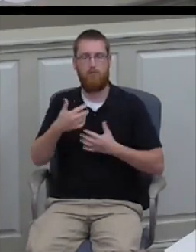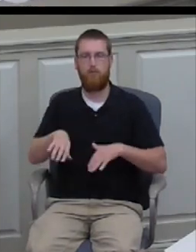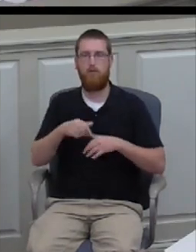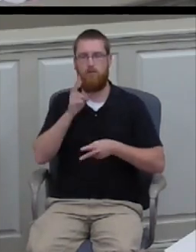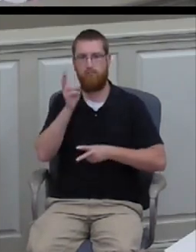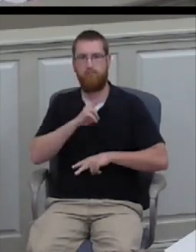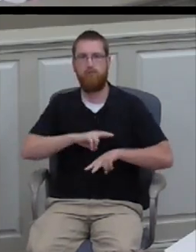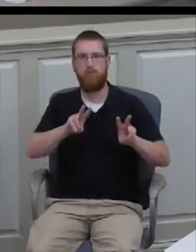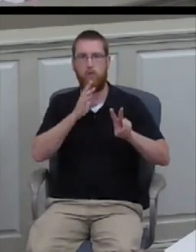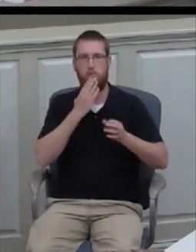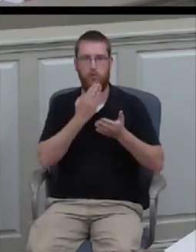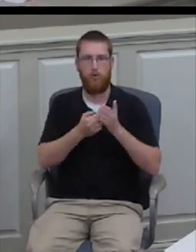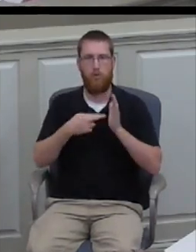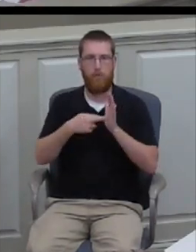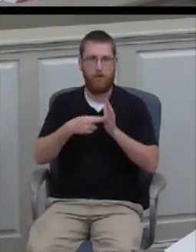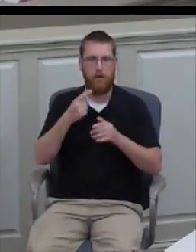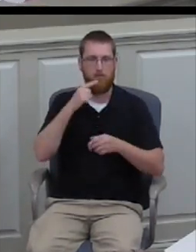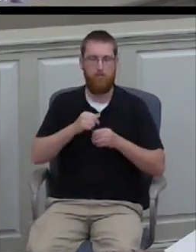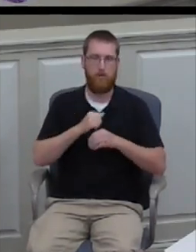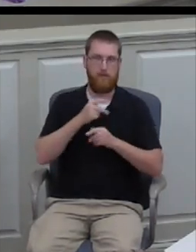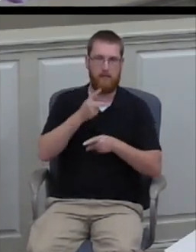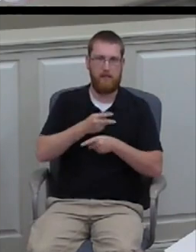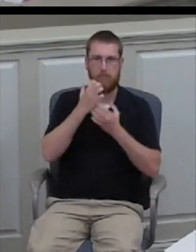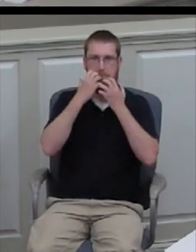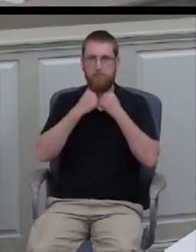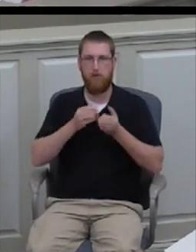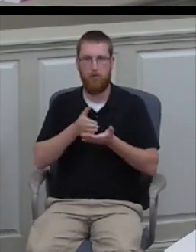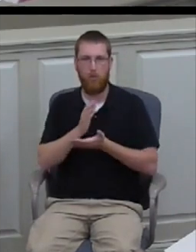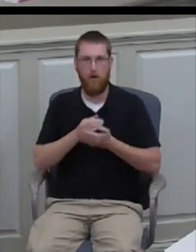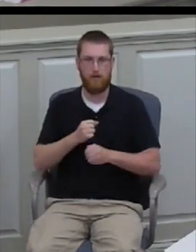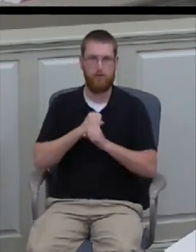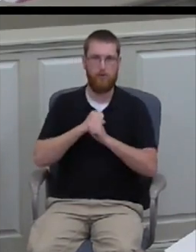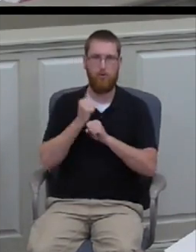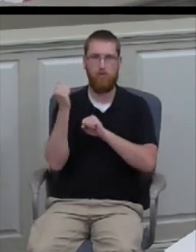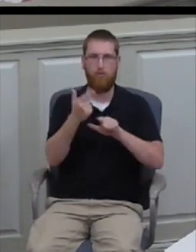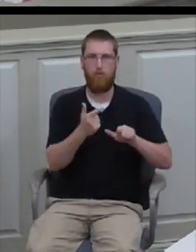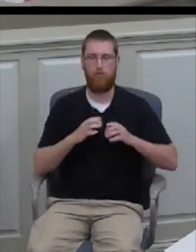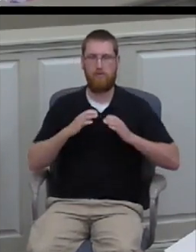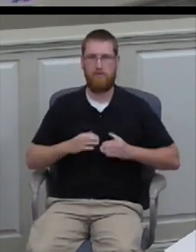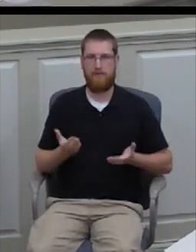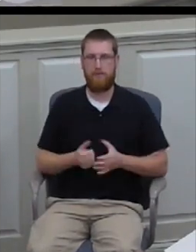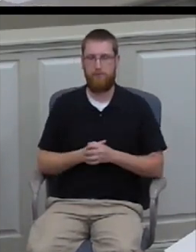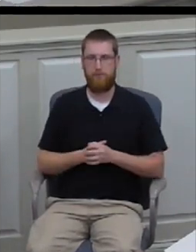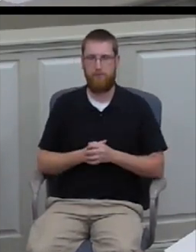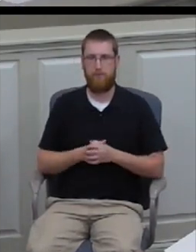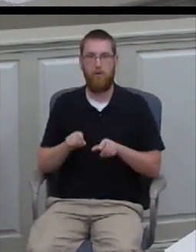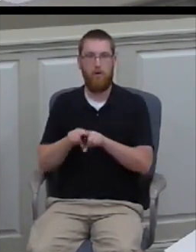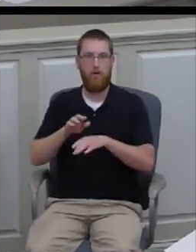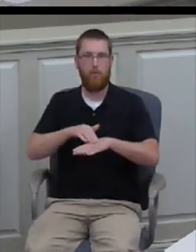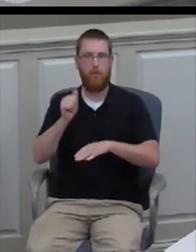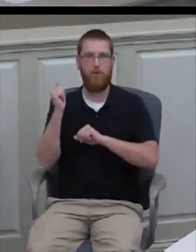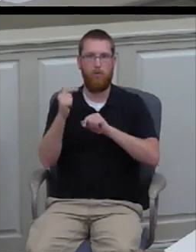and enduring reputation for preserving the rights and securities of all citizens. I further call upon